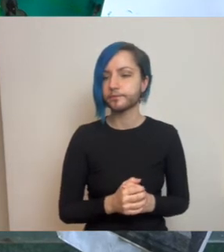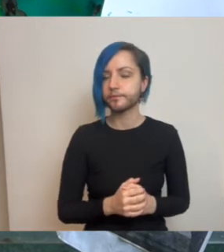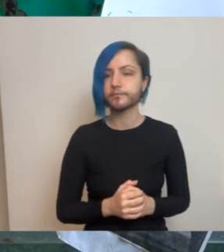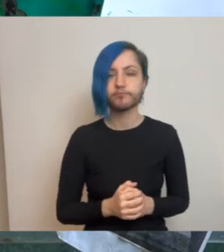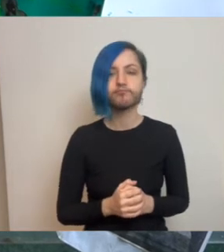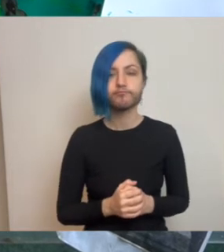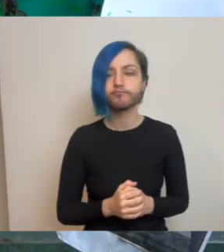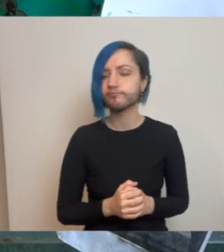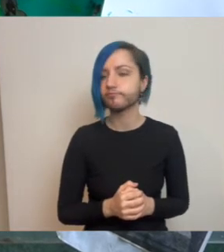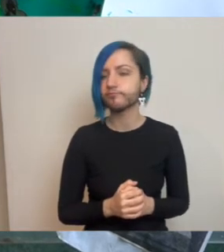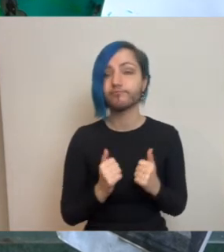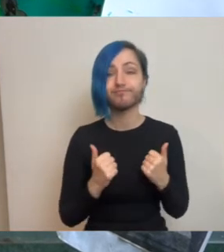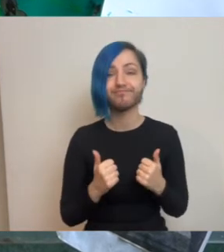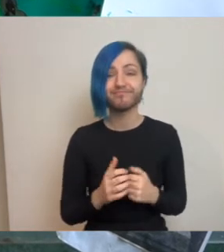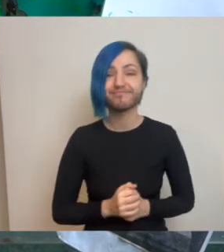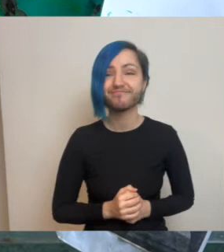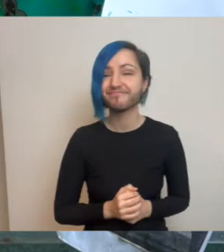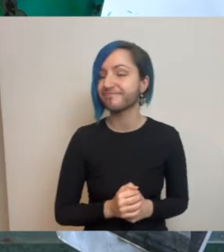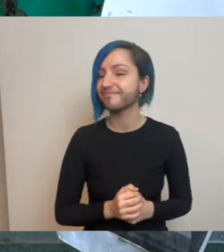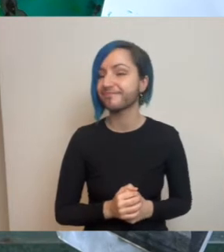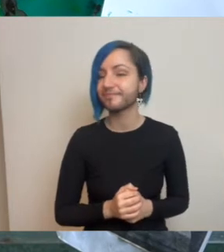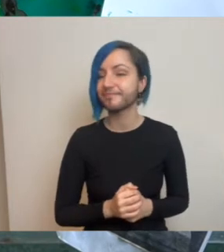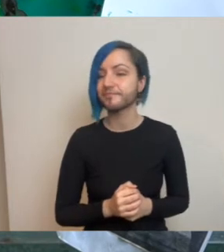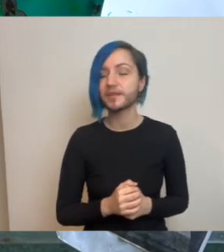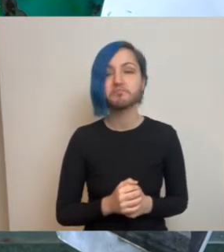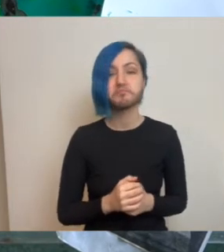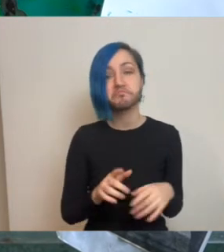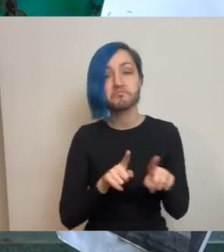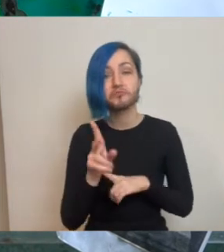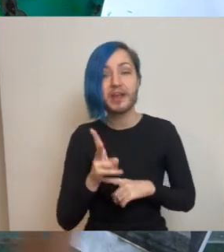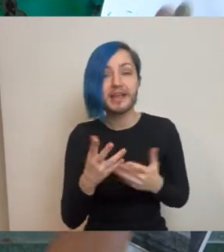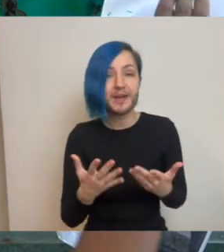yeah. Okay, let's try this again then.